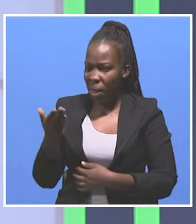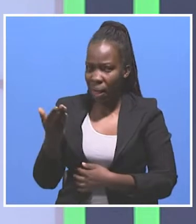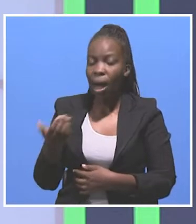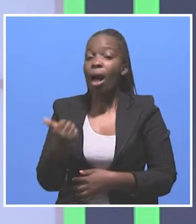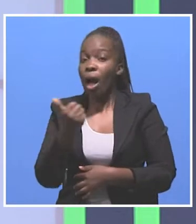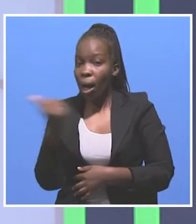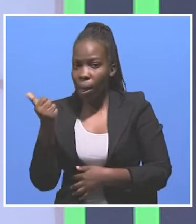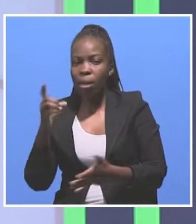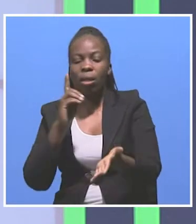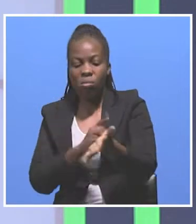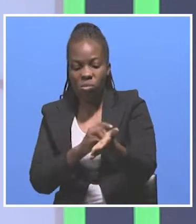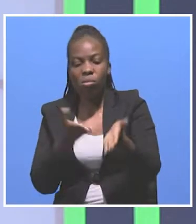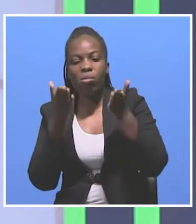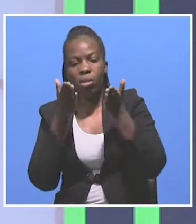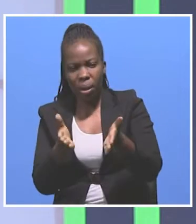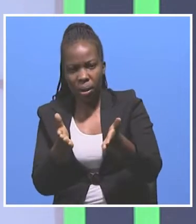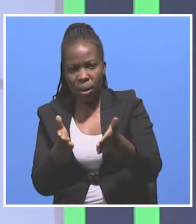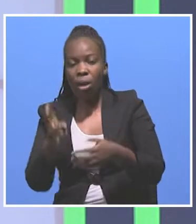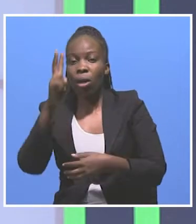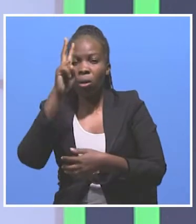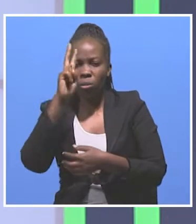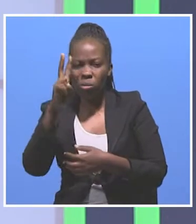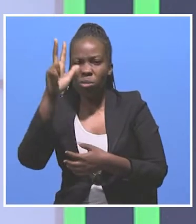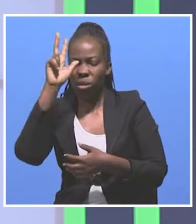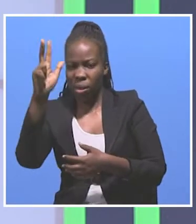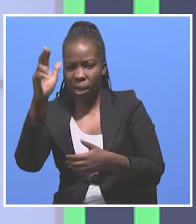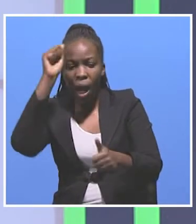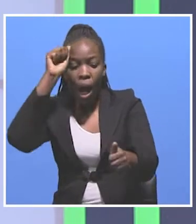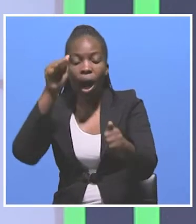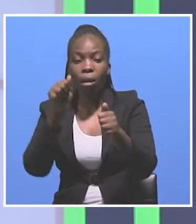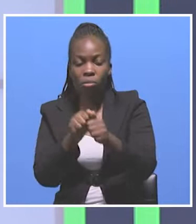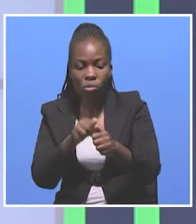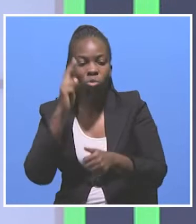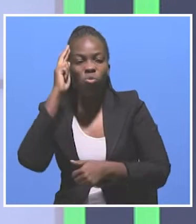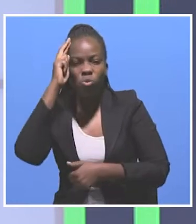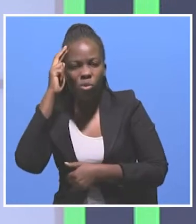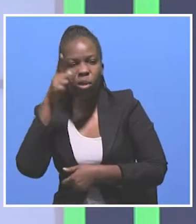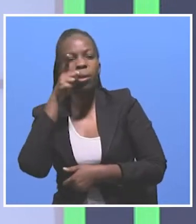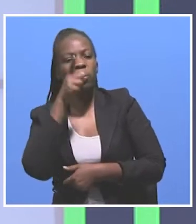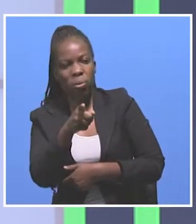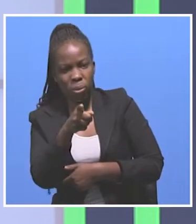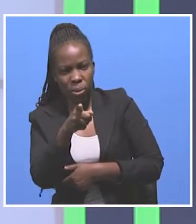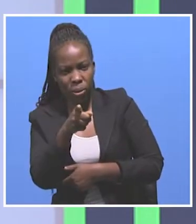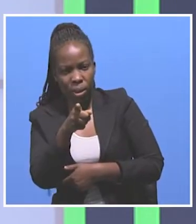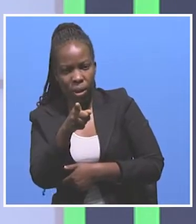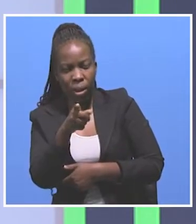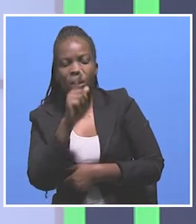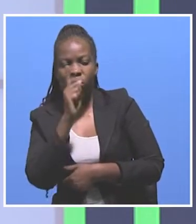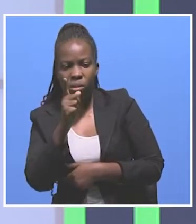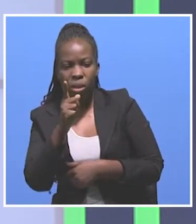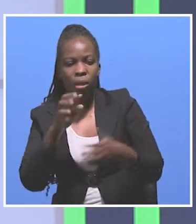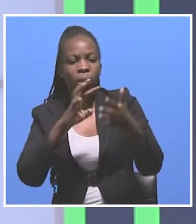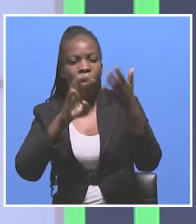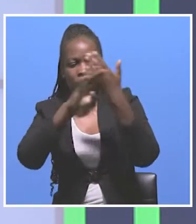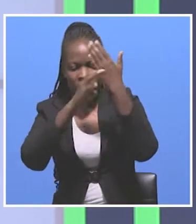have to be 2 or 3 to agree that the reasons really are certain that this has to go